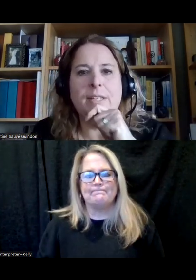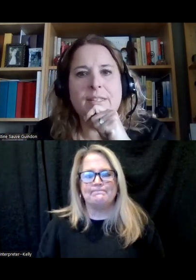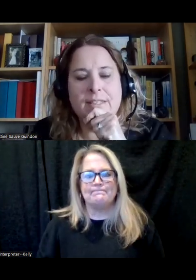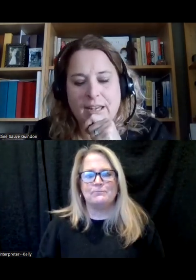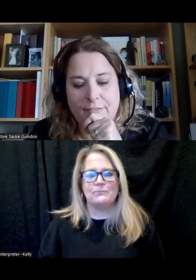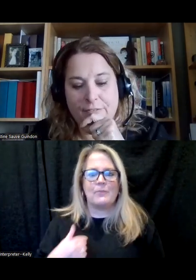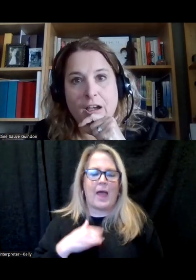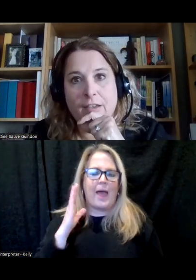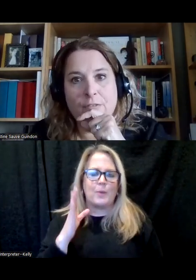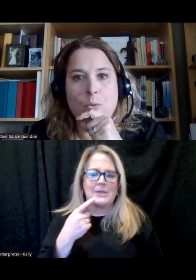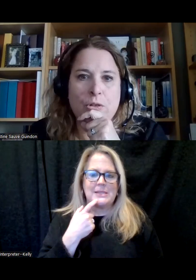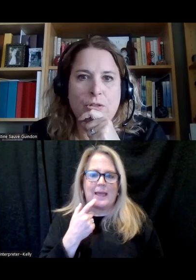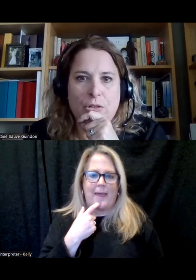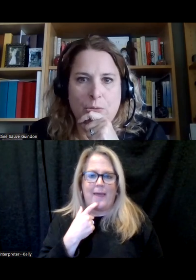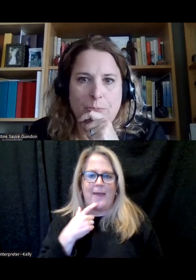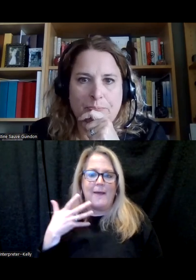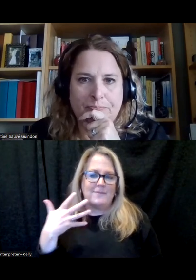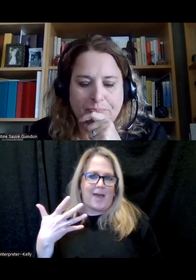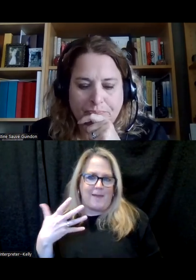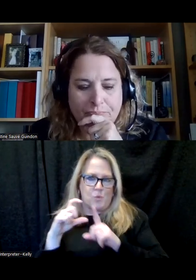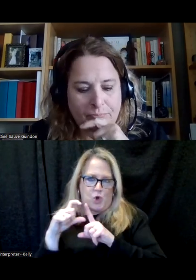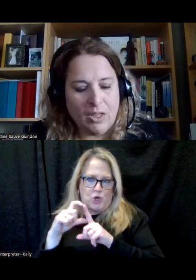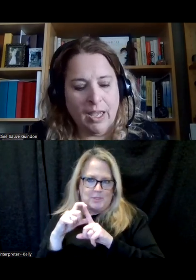I'm going to say five words to you.